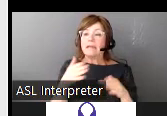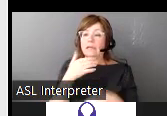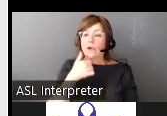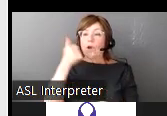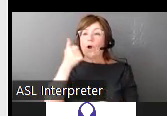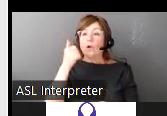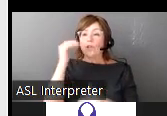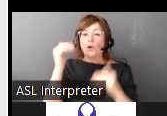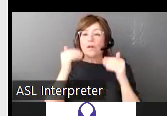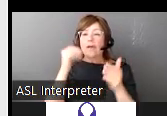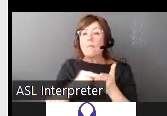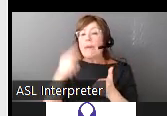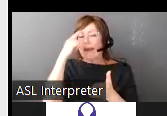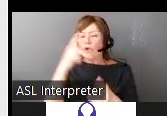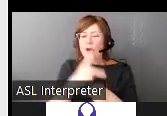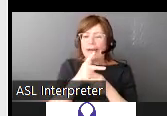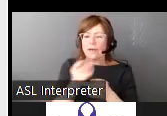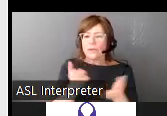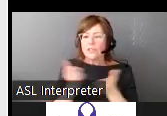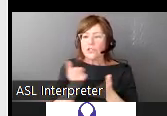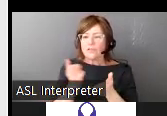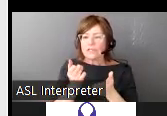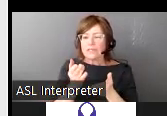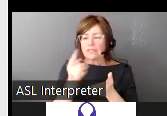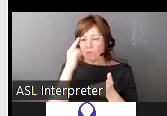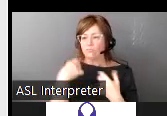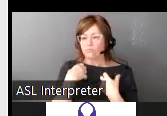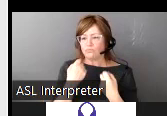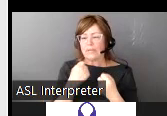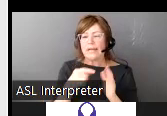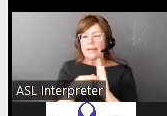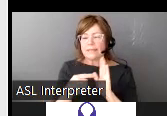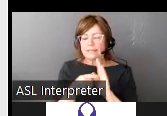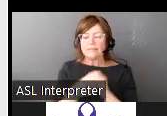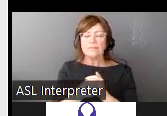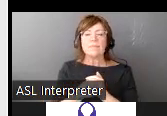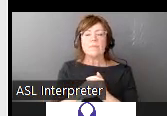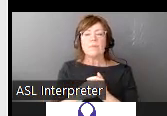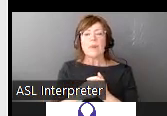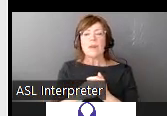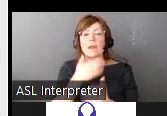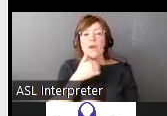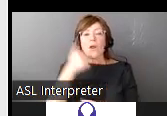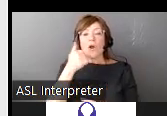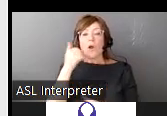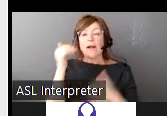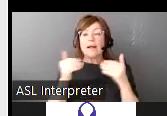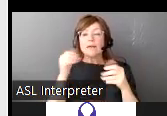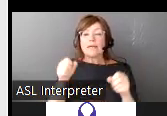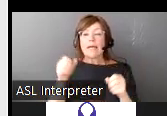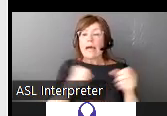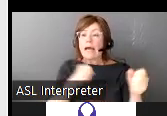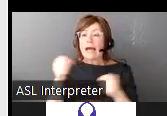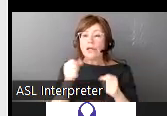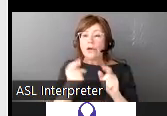obtain whatever care and services necessary for their well-being. For example, older adults can hire a person to help translate